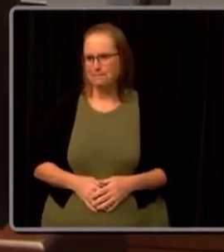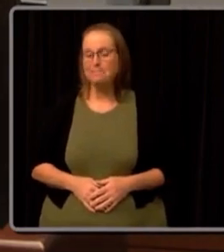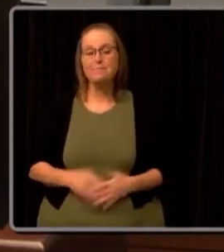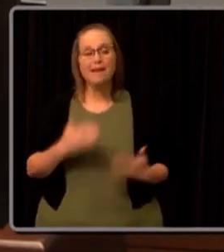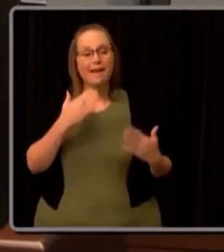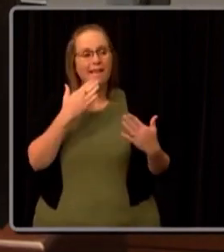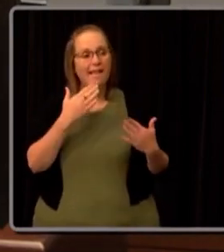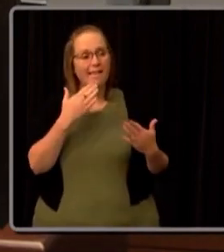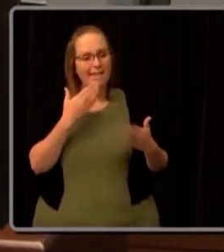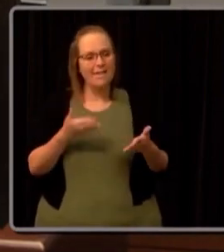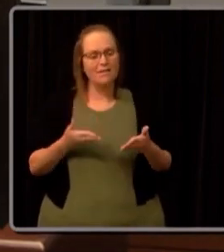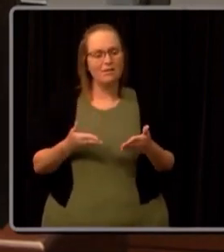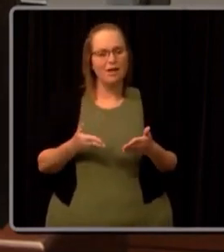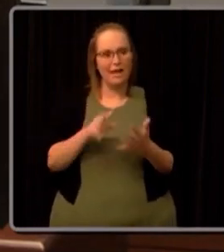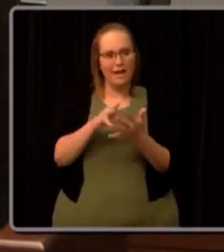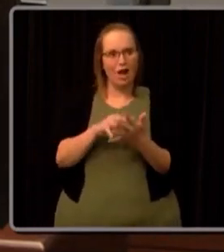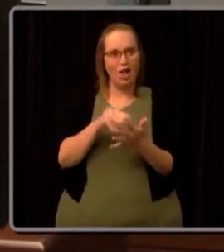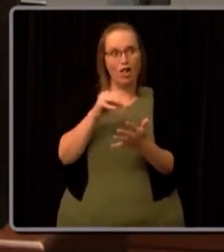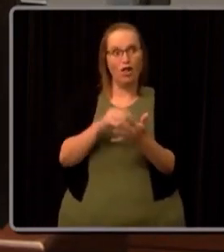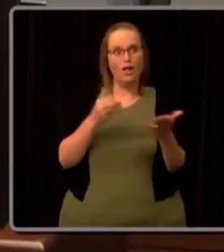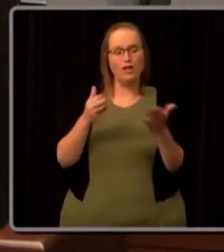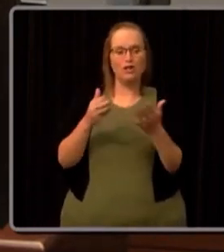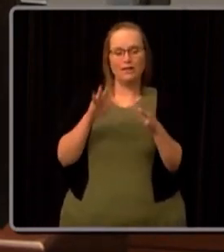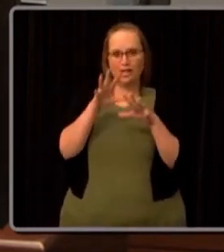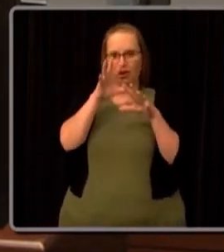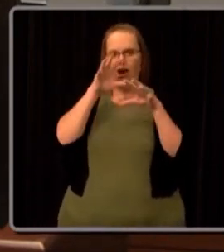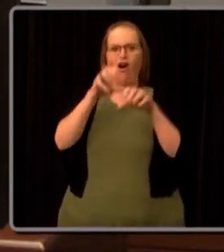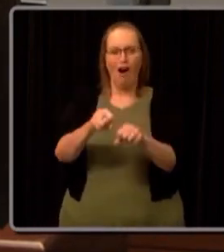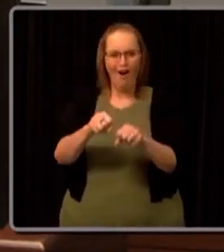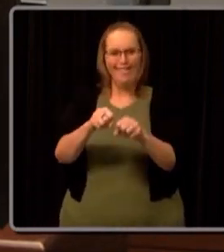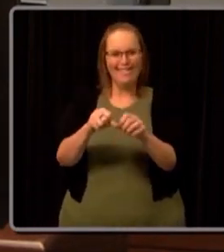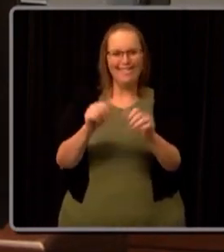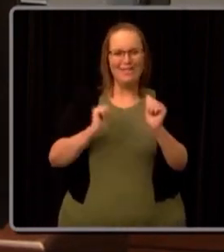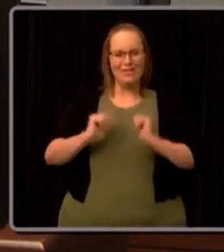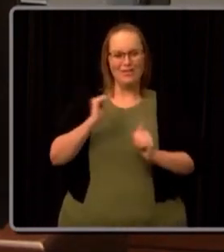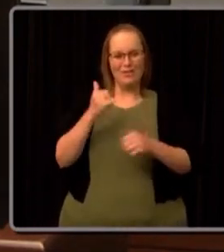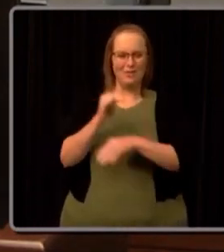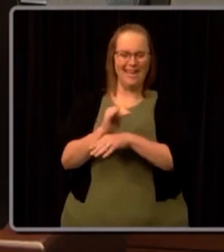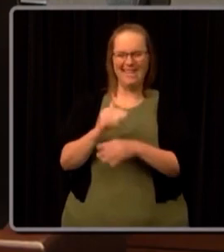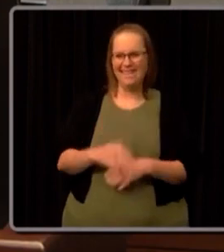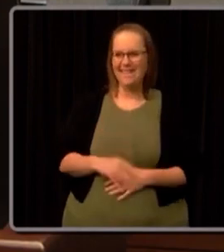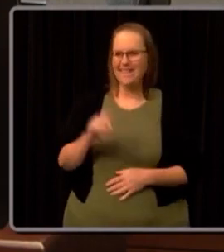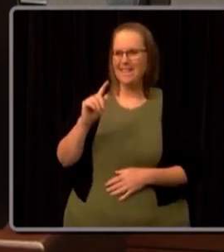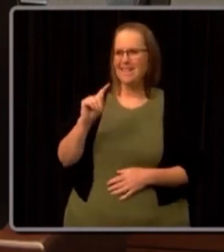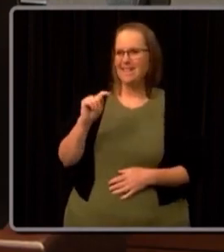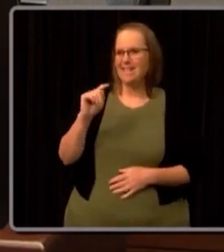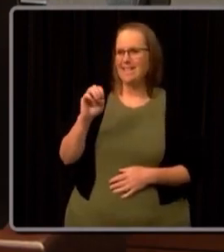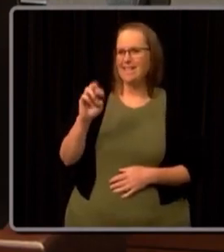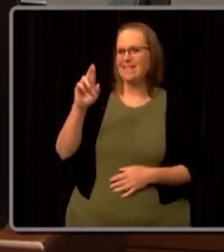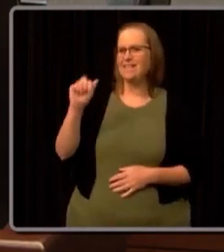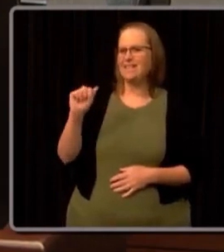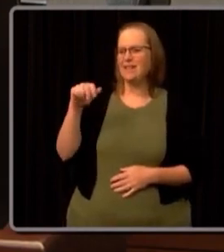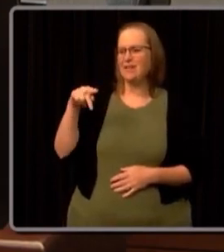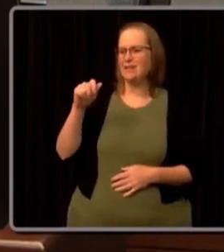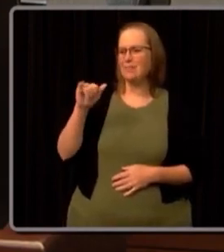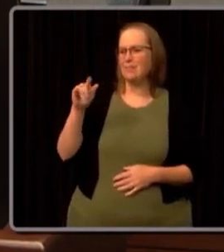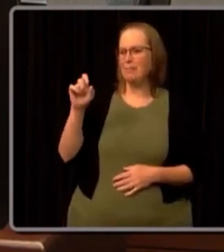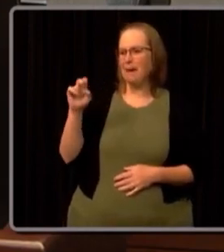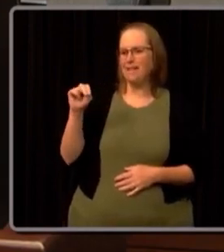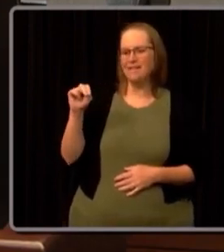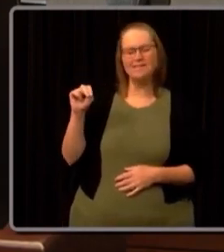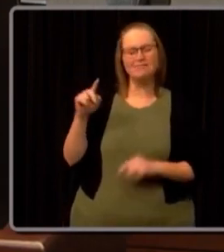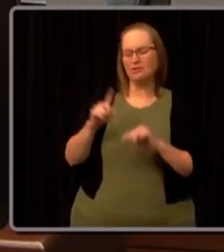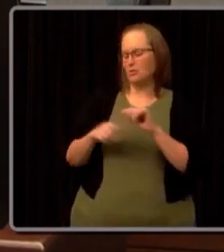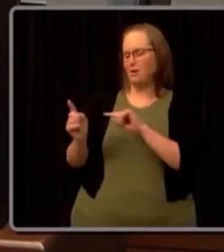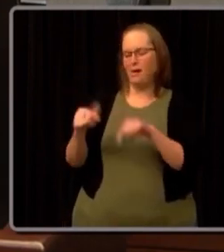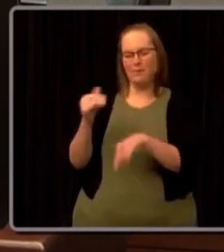Thanks for letting Learning Services hog the show tonight. I just want to share that. Tara Payton could not be here tonight, but